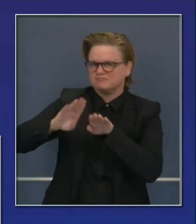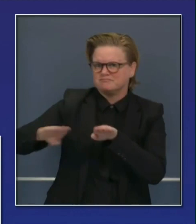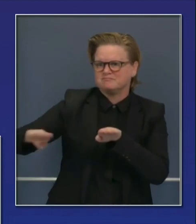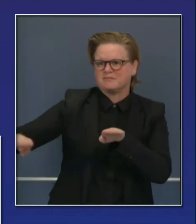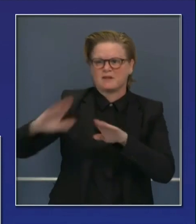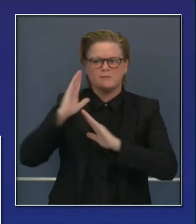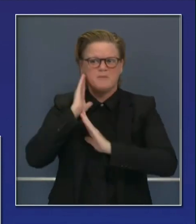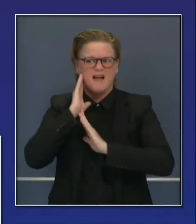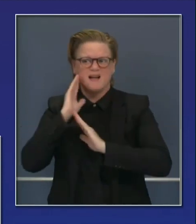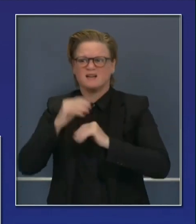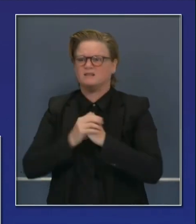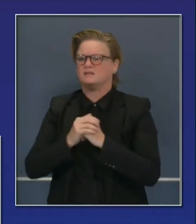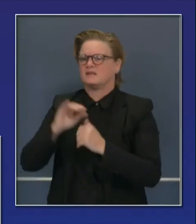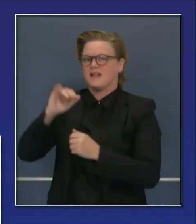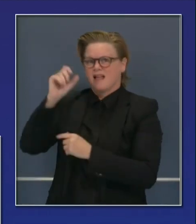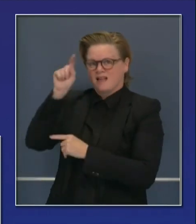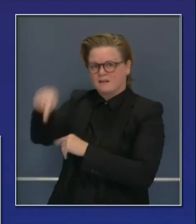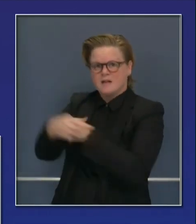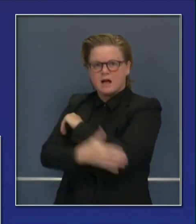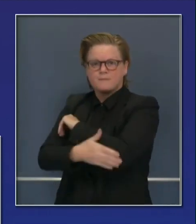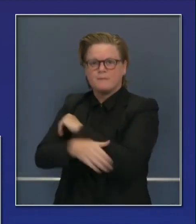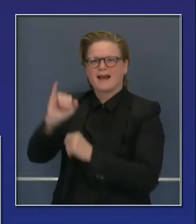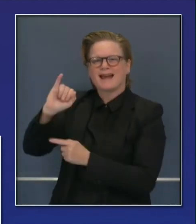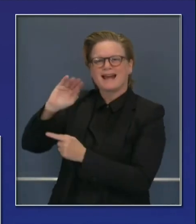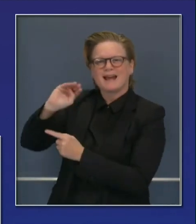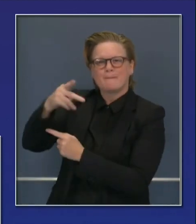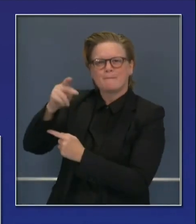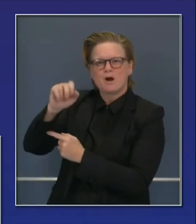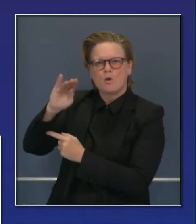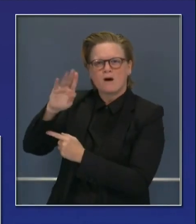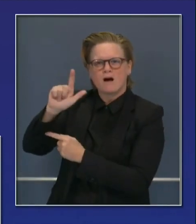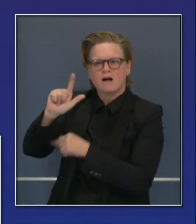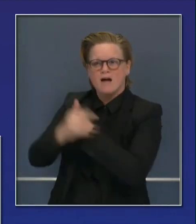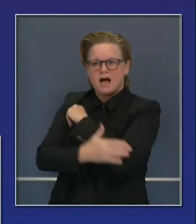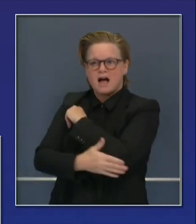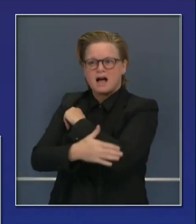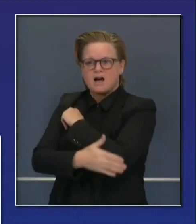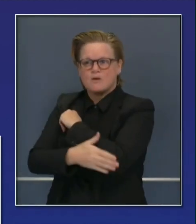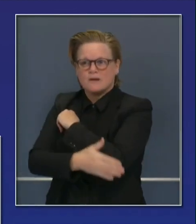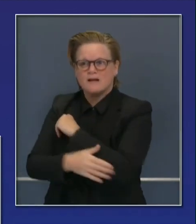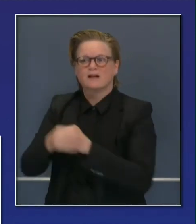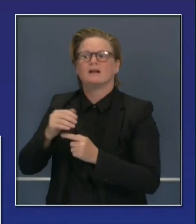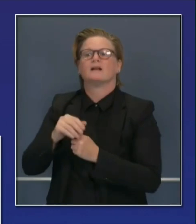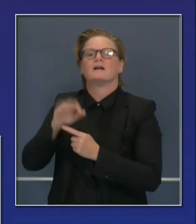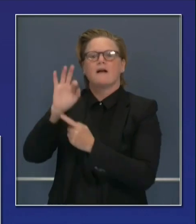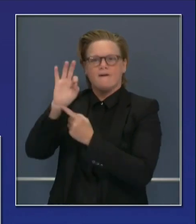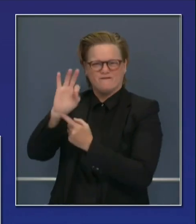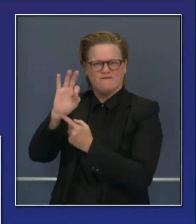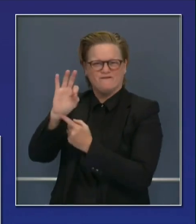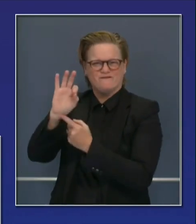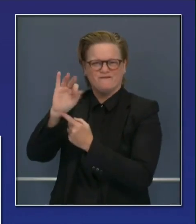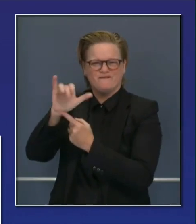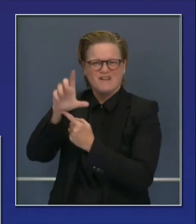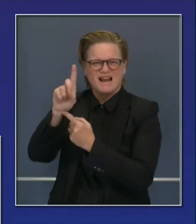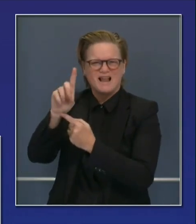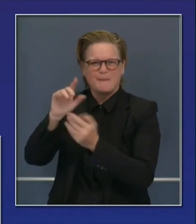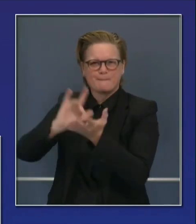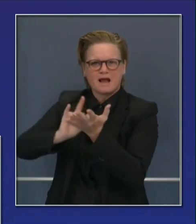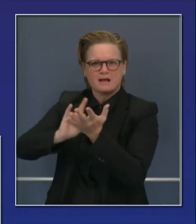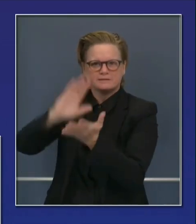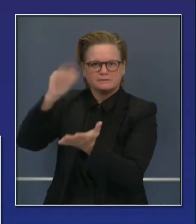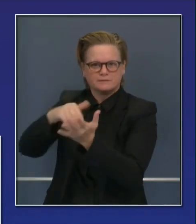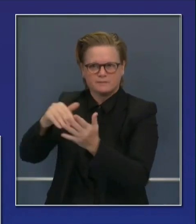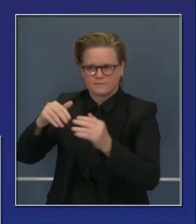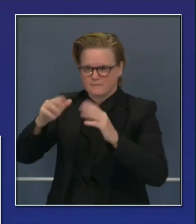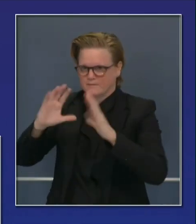are the field medical stations that we received from the federal government a number of months ago, pre-positioned. These are just 2 examples